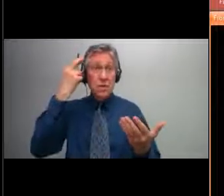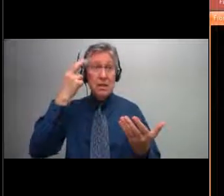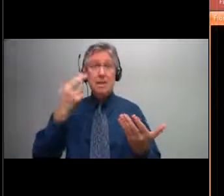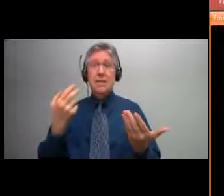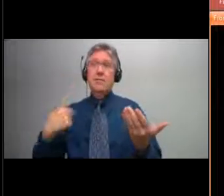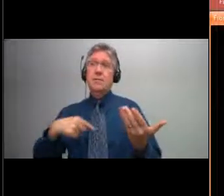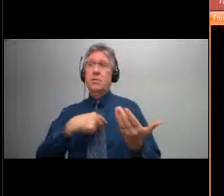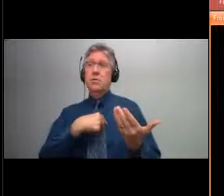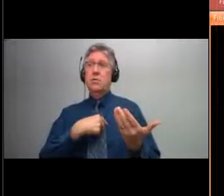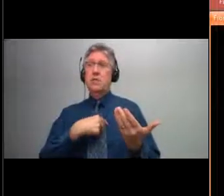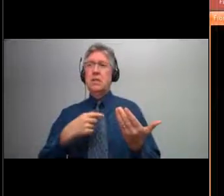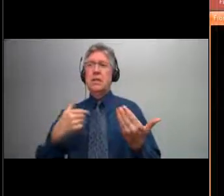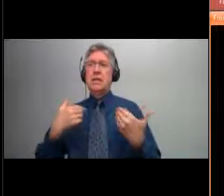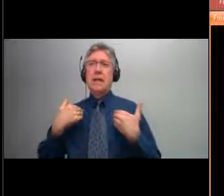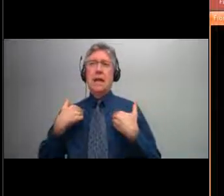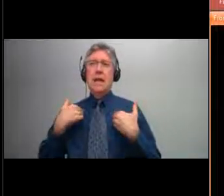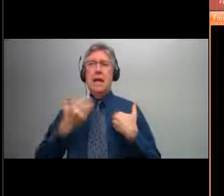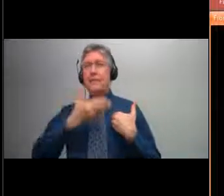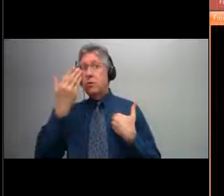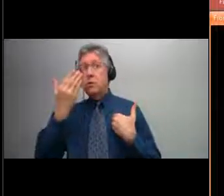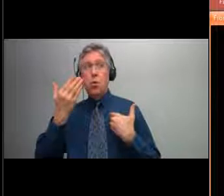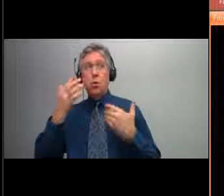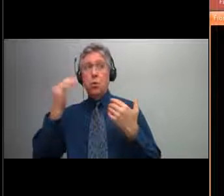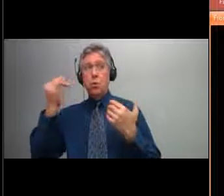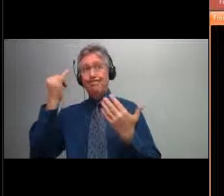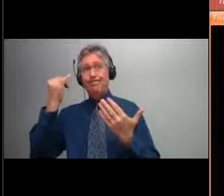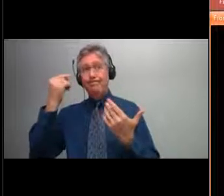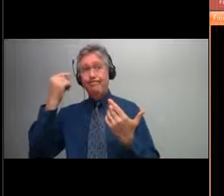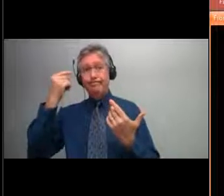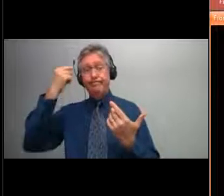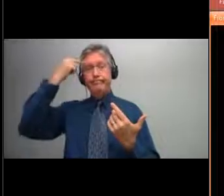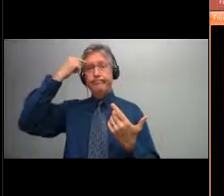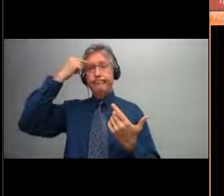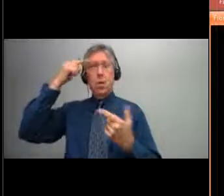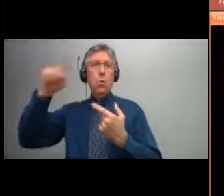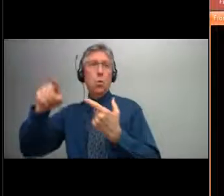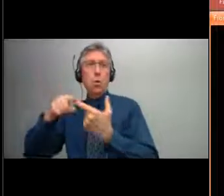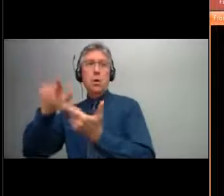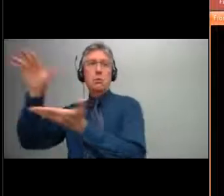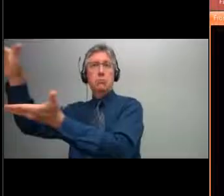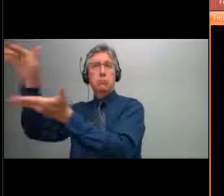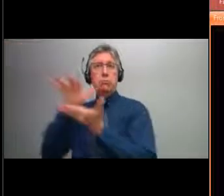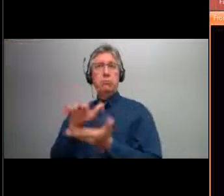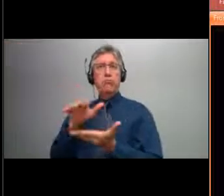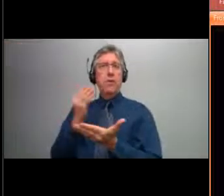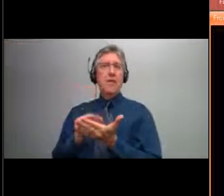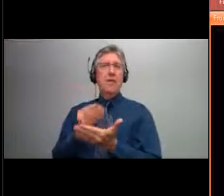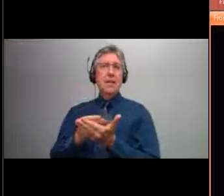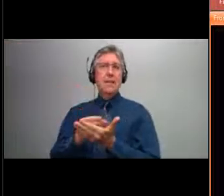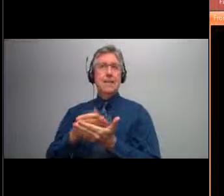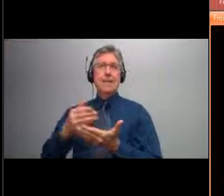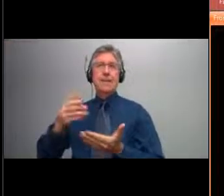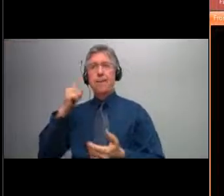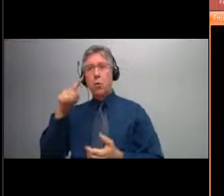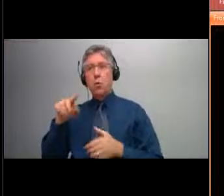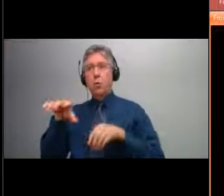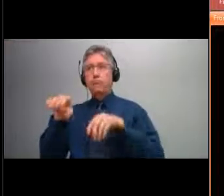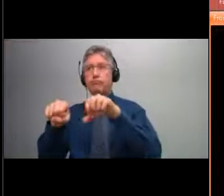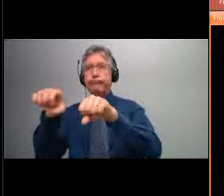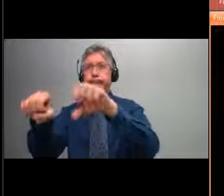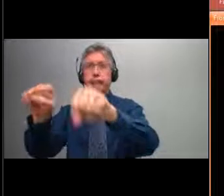visibility on the status of the funding for the right-of-way acquisition, utility relocation, and the